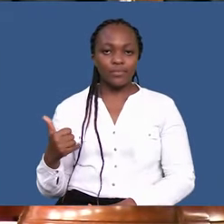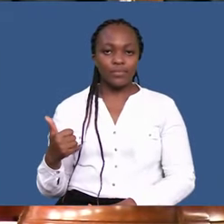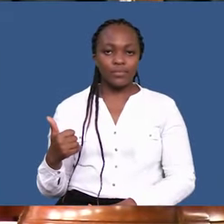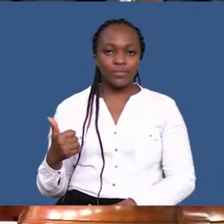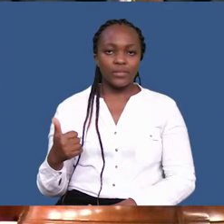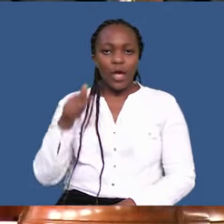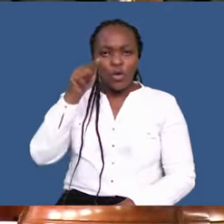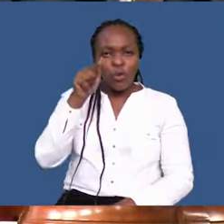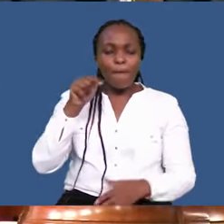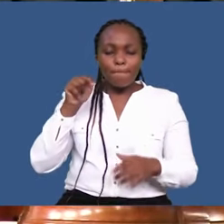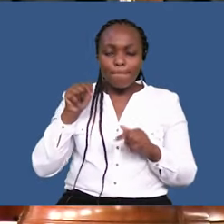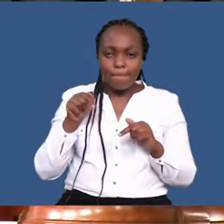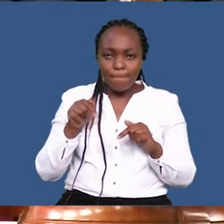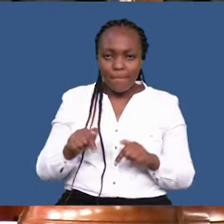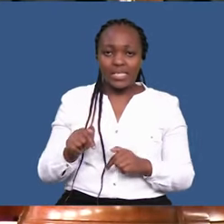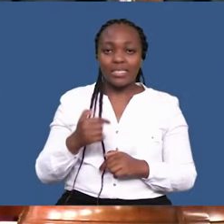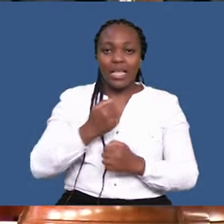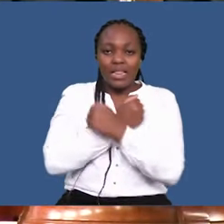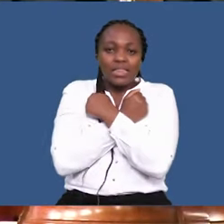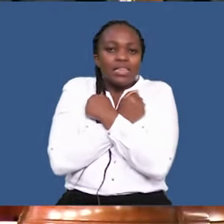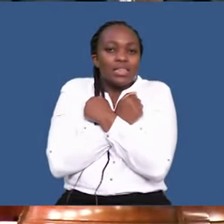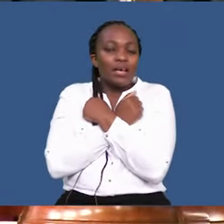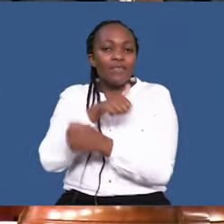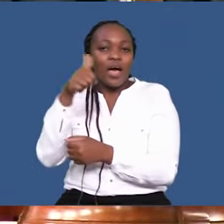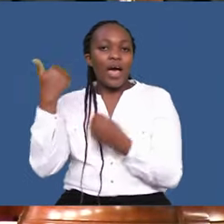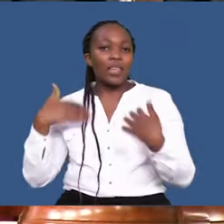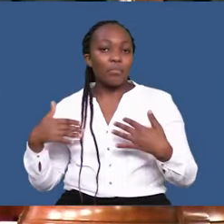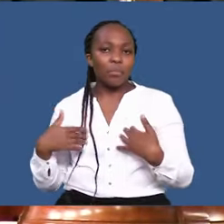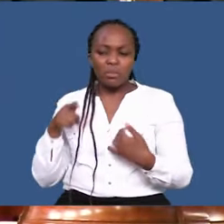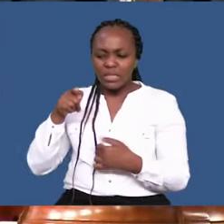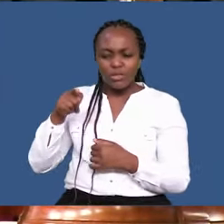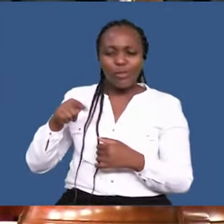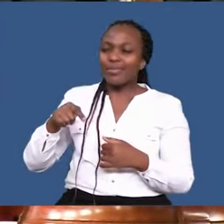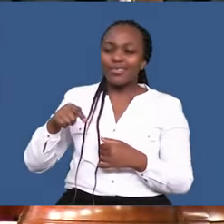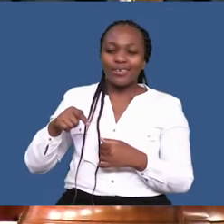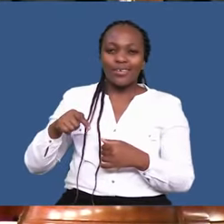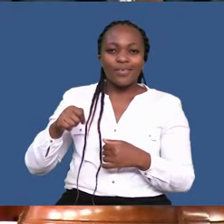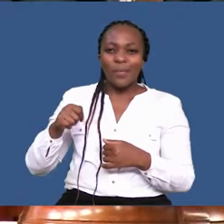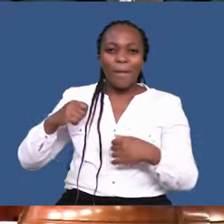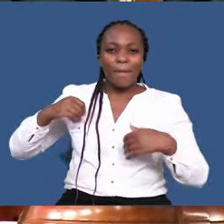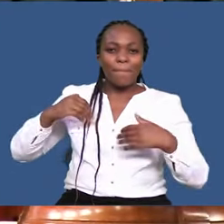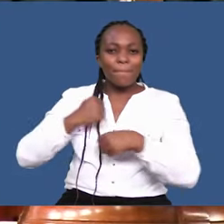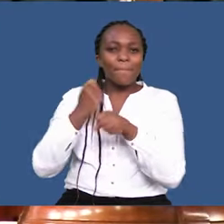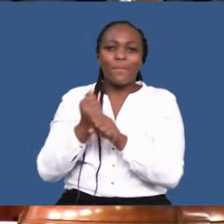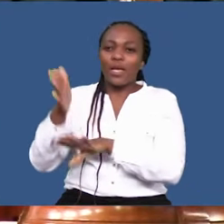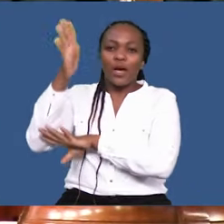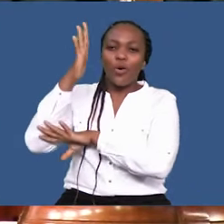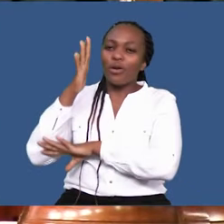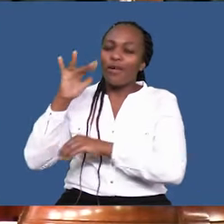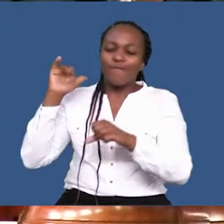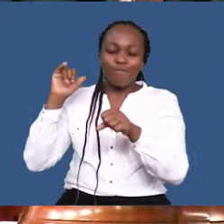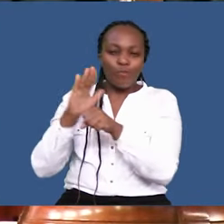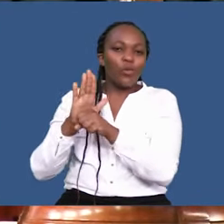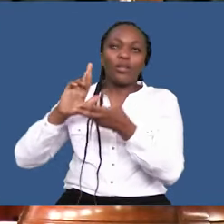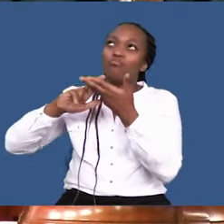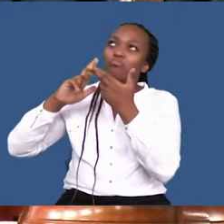love, which perfectly fulfills what God requires of us in any kind of